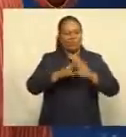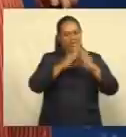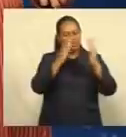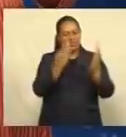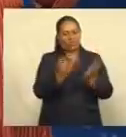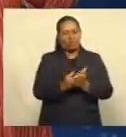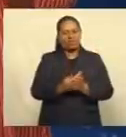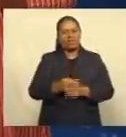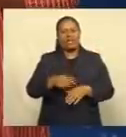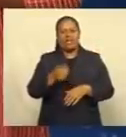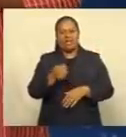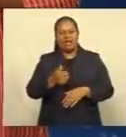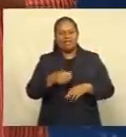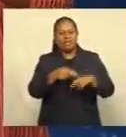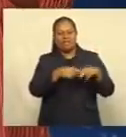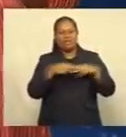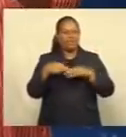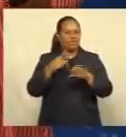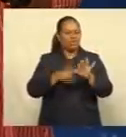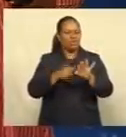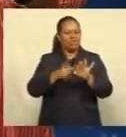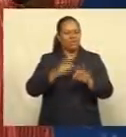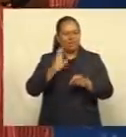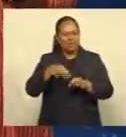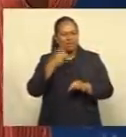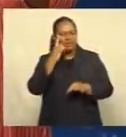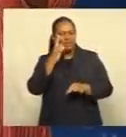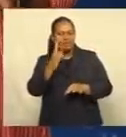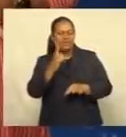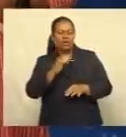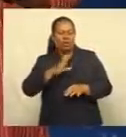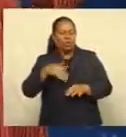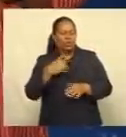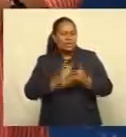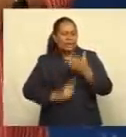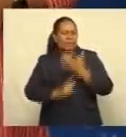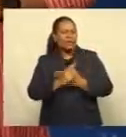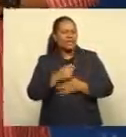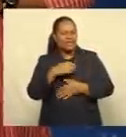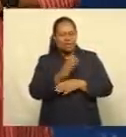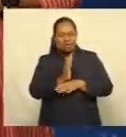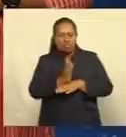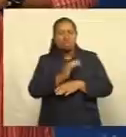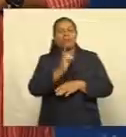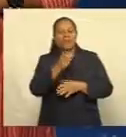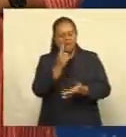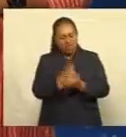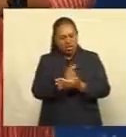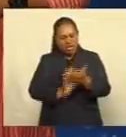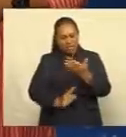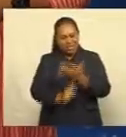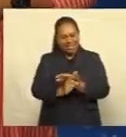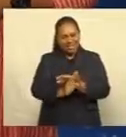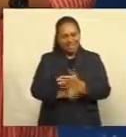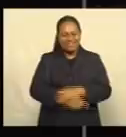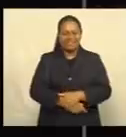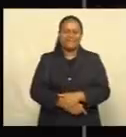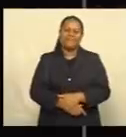Fijian Pulse. This is a scene we normally see in movies, but this actually happened. Stay tuned with